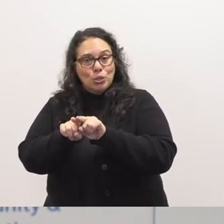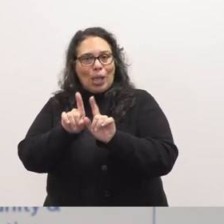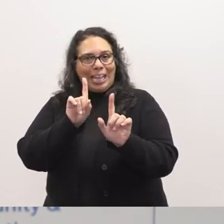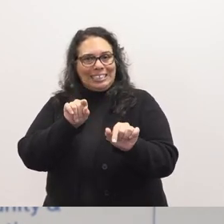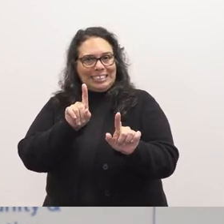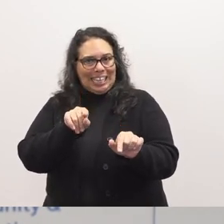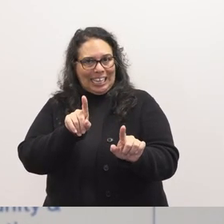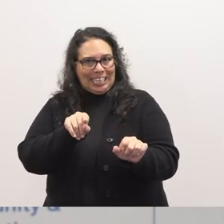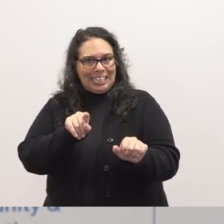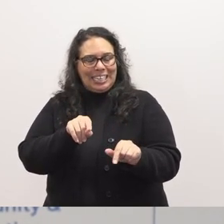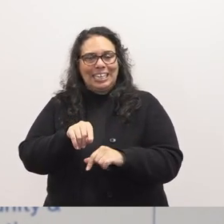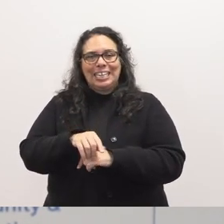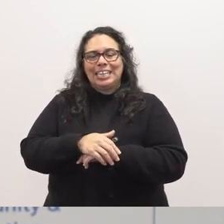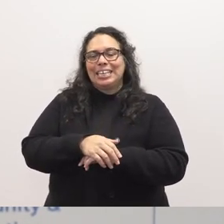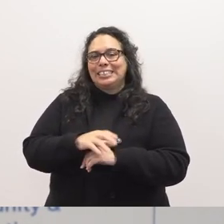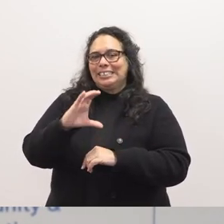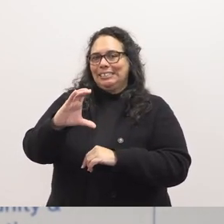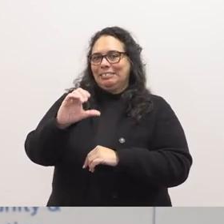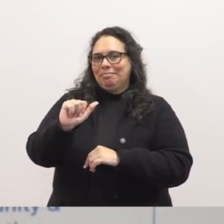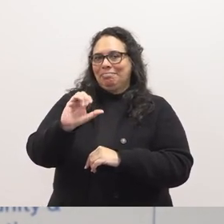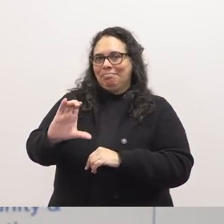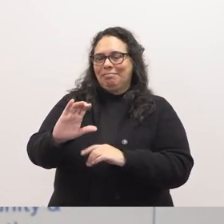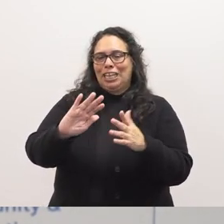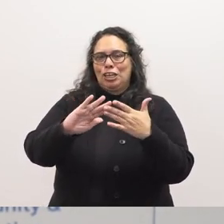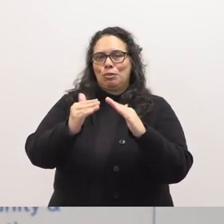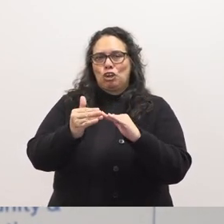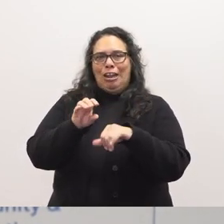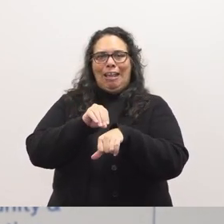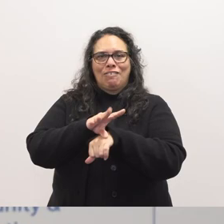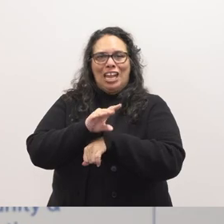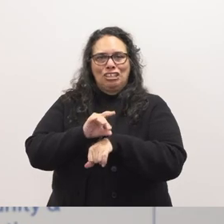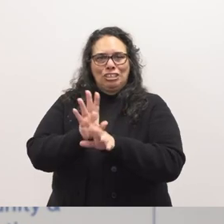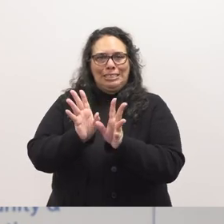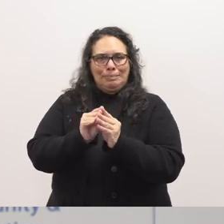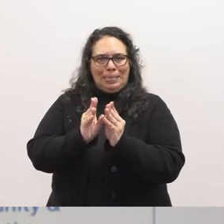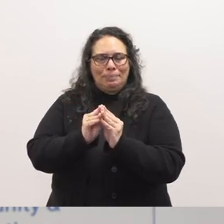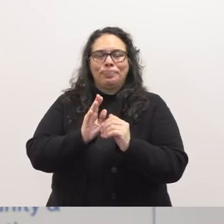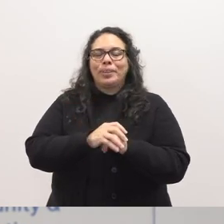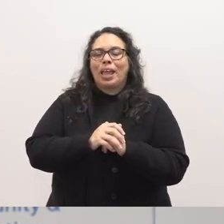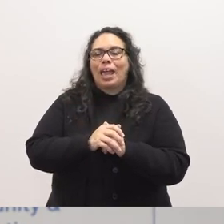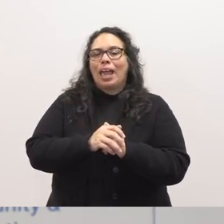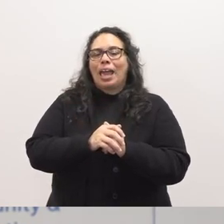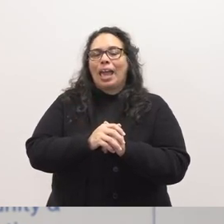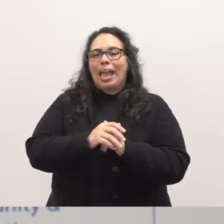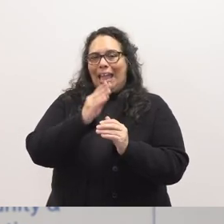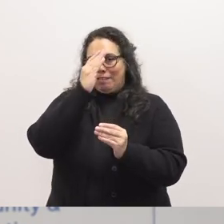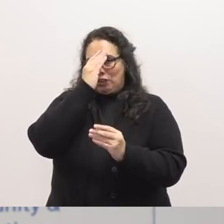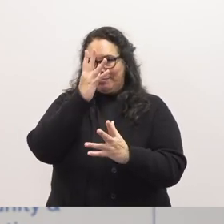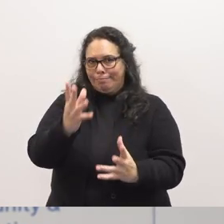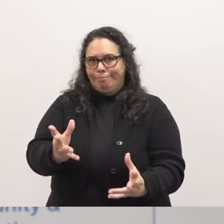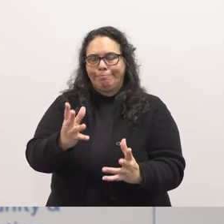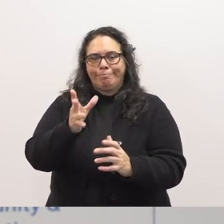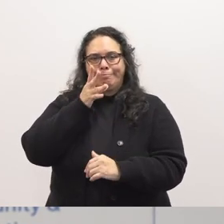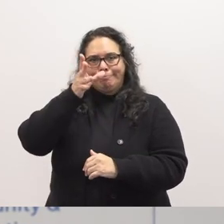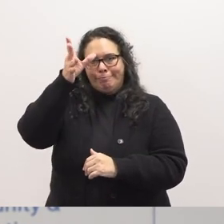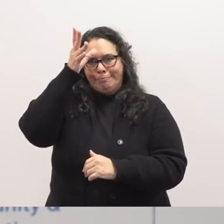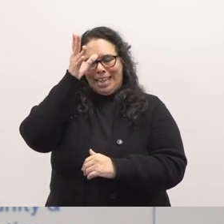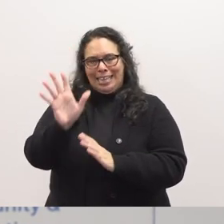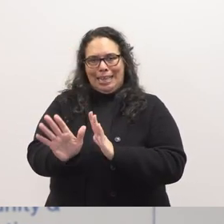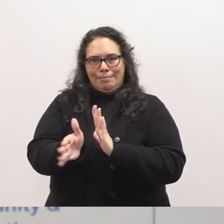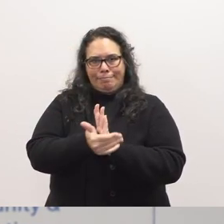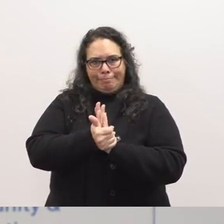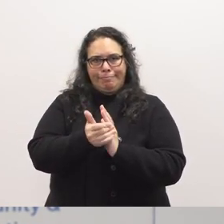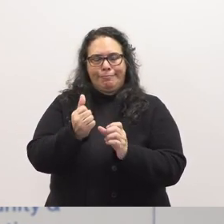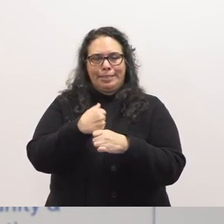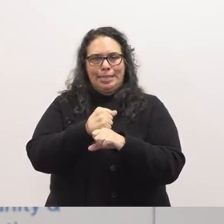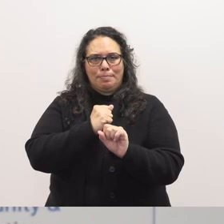the Community Advisory Committee meeting, and the information provided to parents on the amendments made